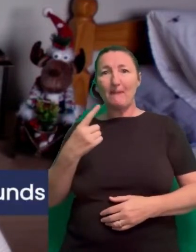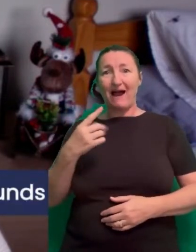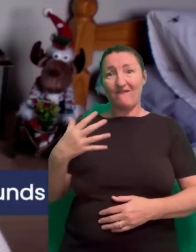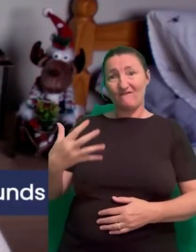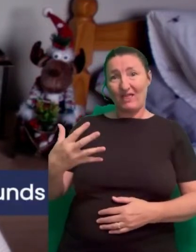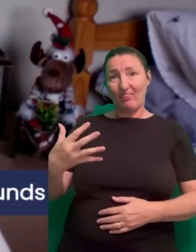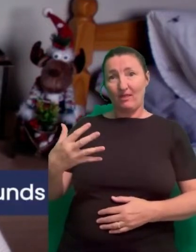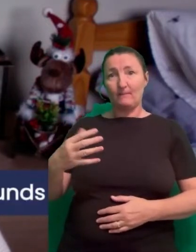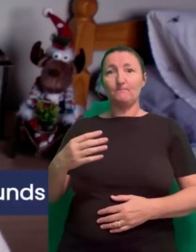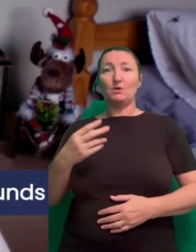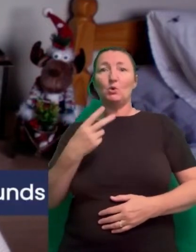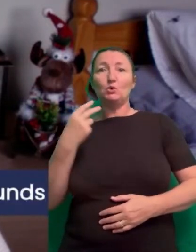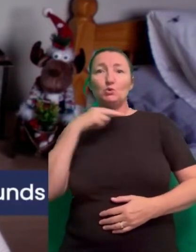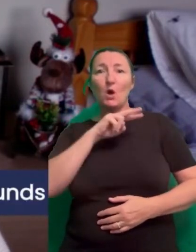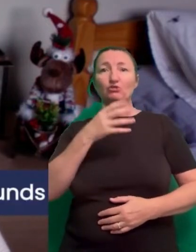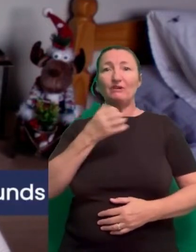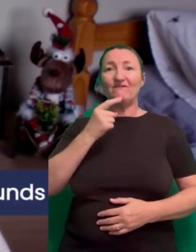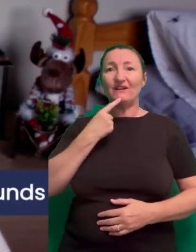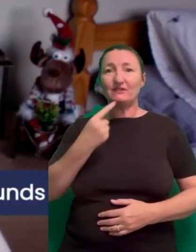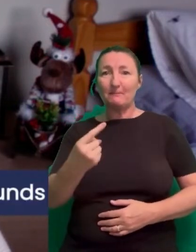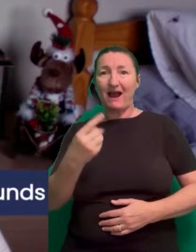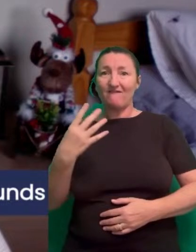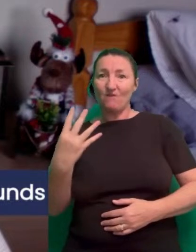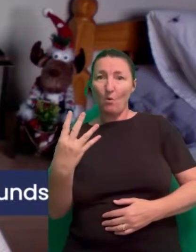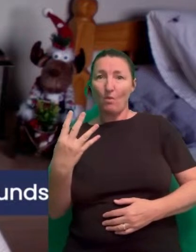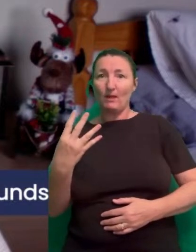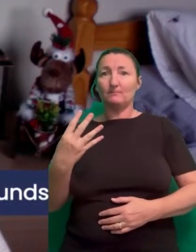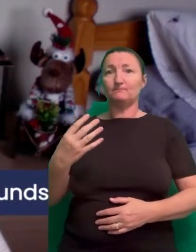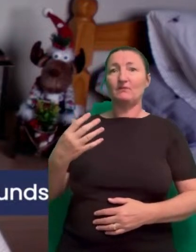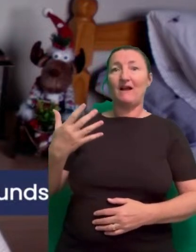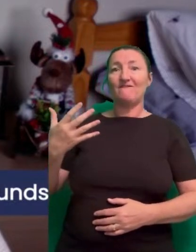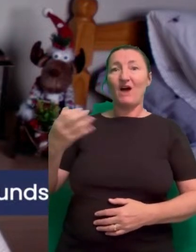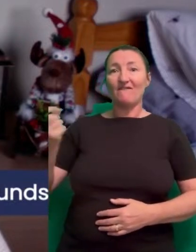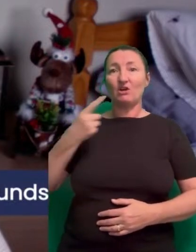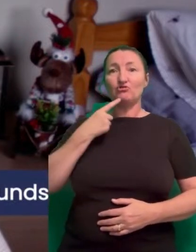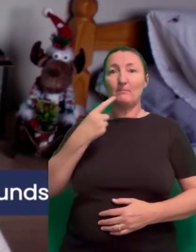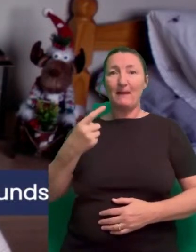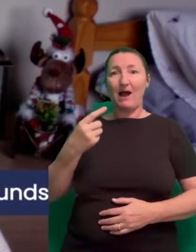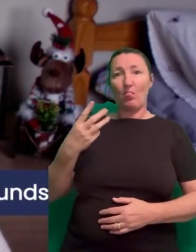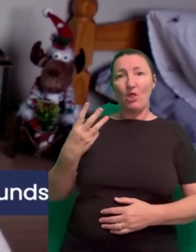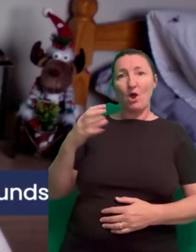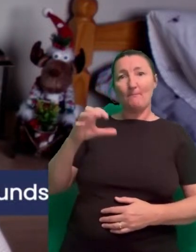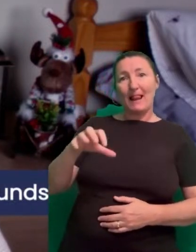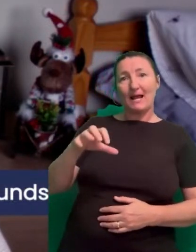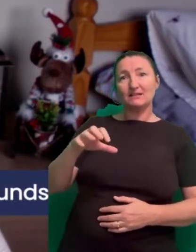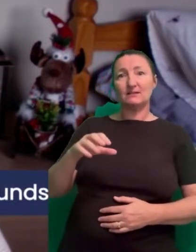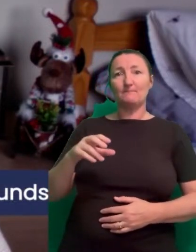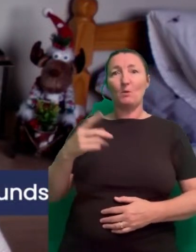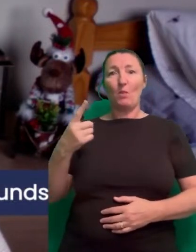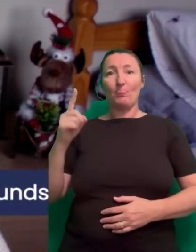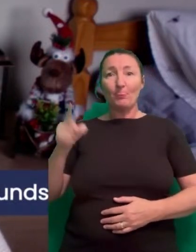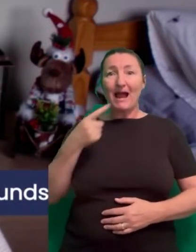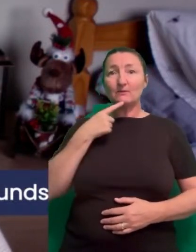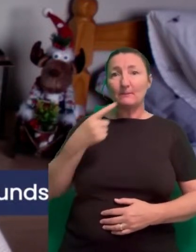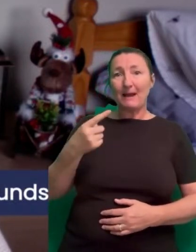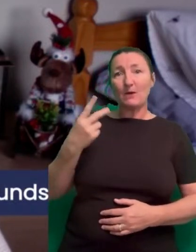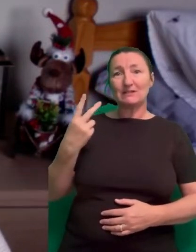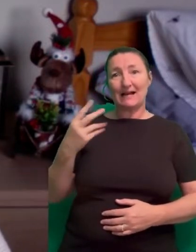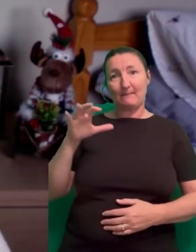£100 for 5th place, £250 for 4th place, £500 for third